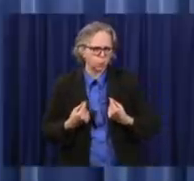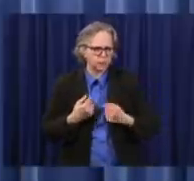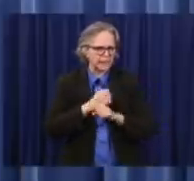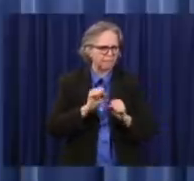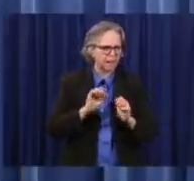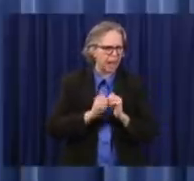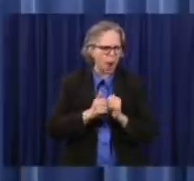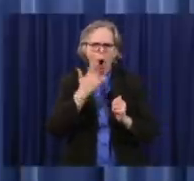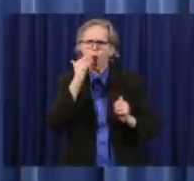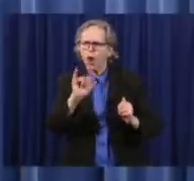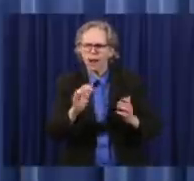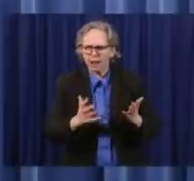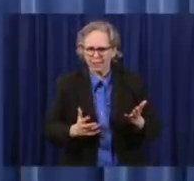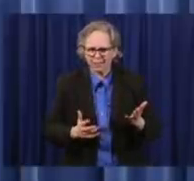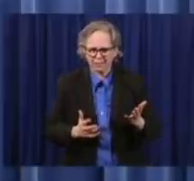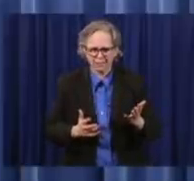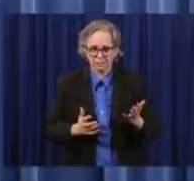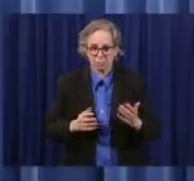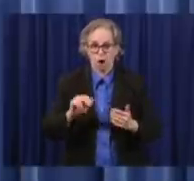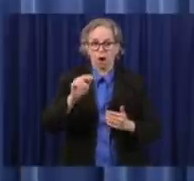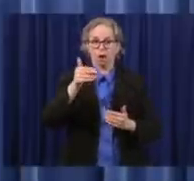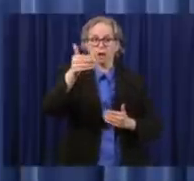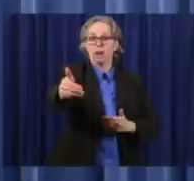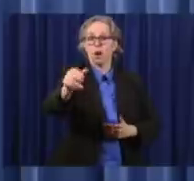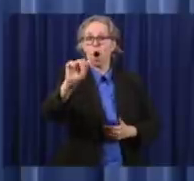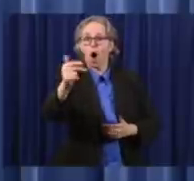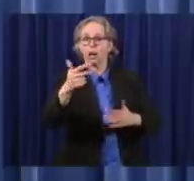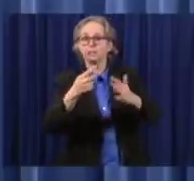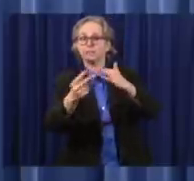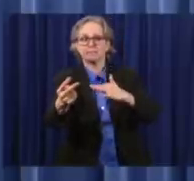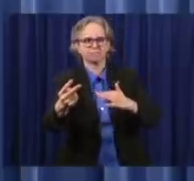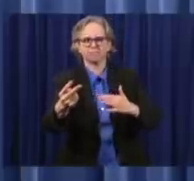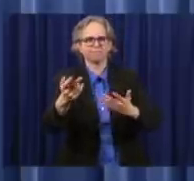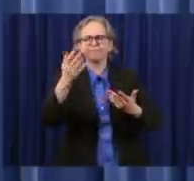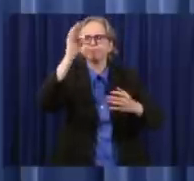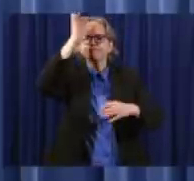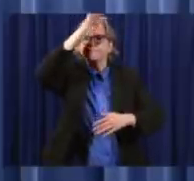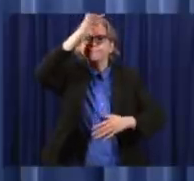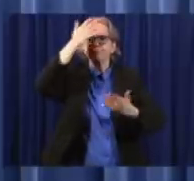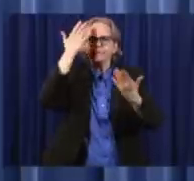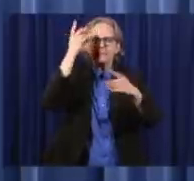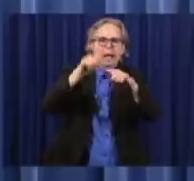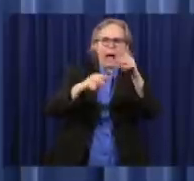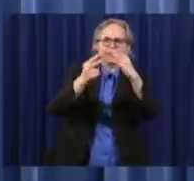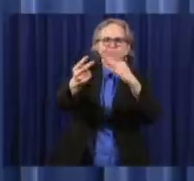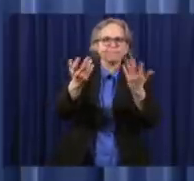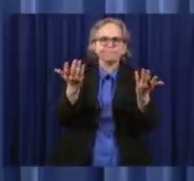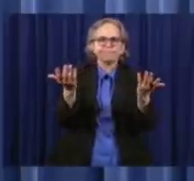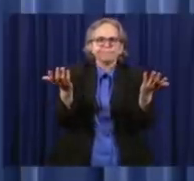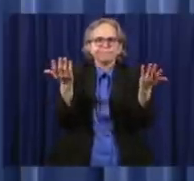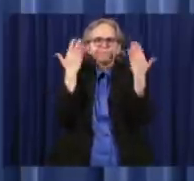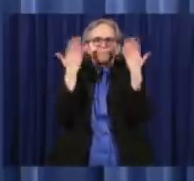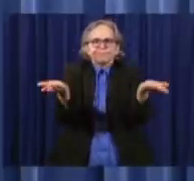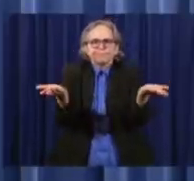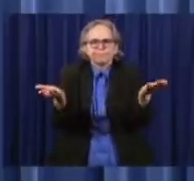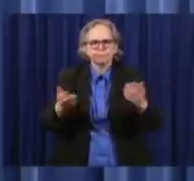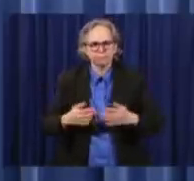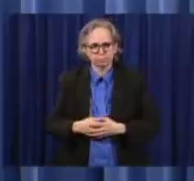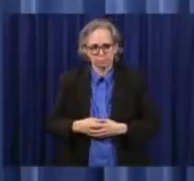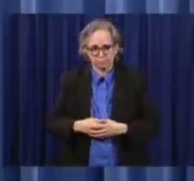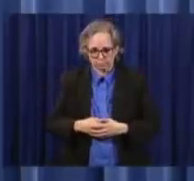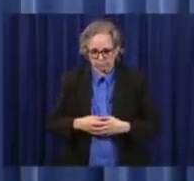We don't know where we're going to be in August. I certainly don't. You know, I don't know what choices I would make for myself in